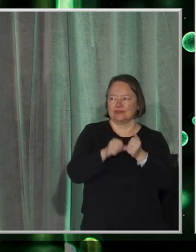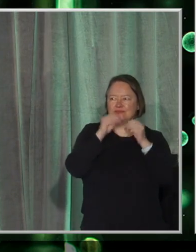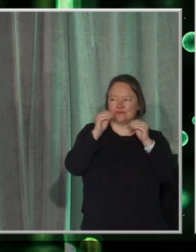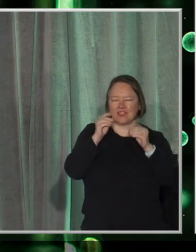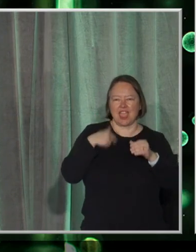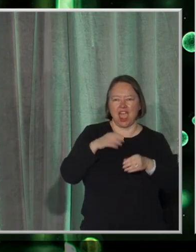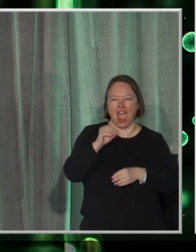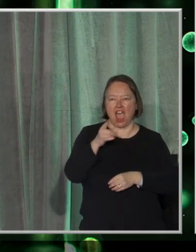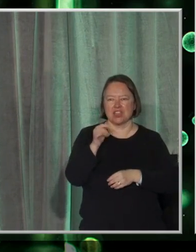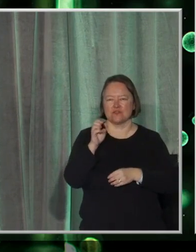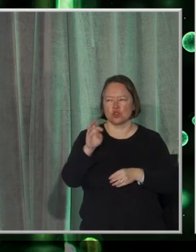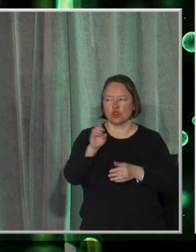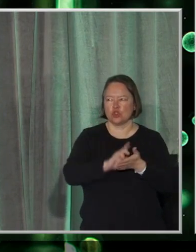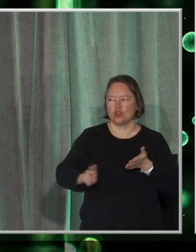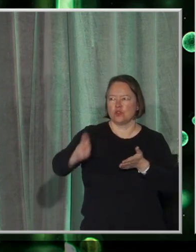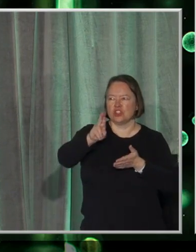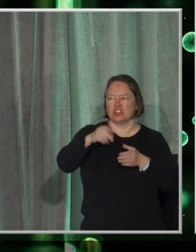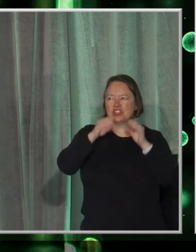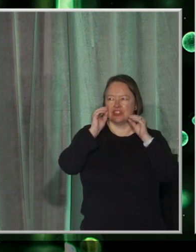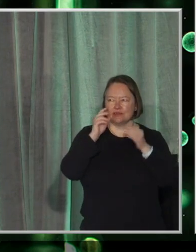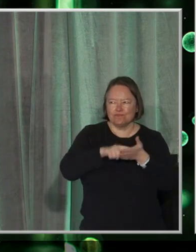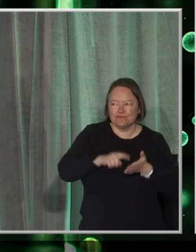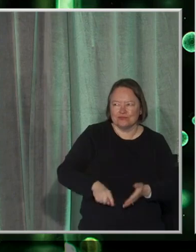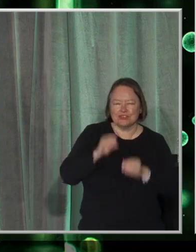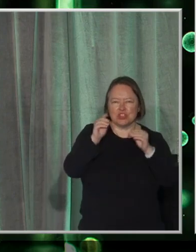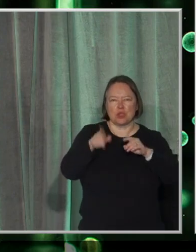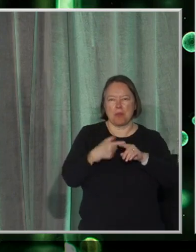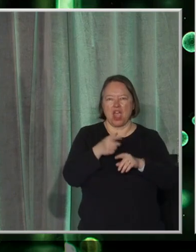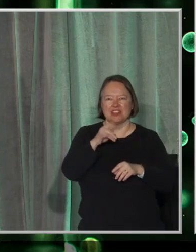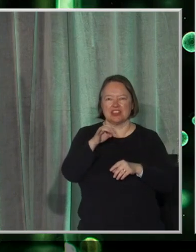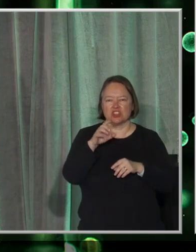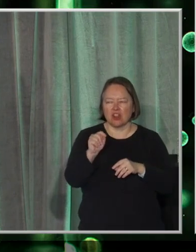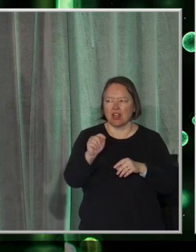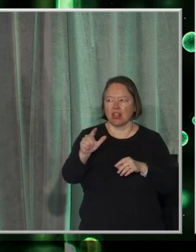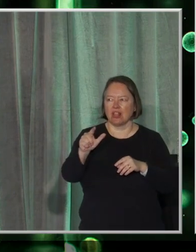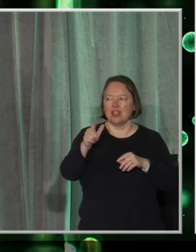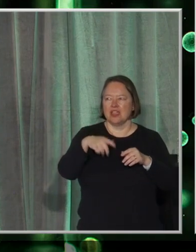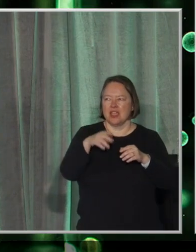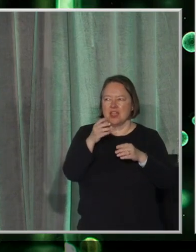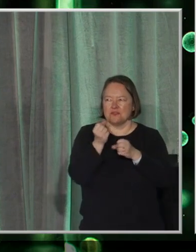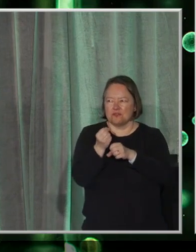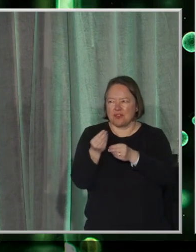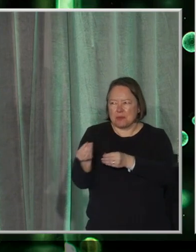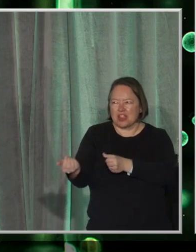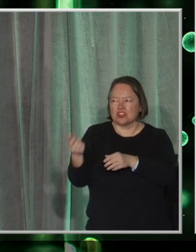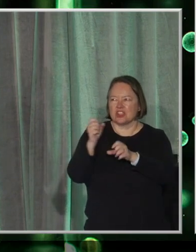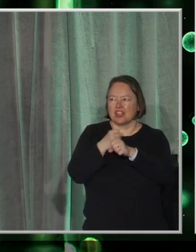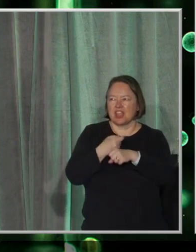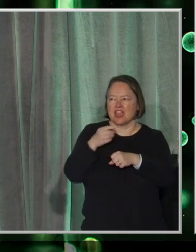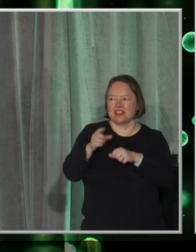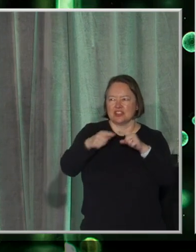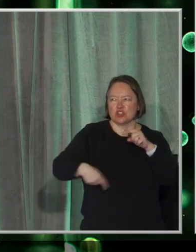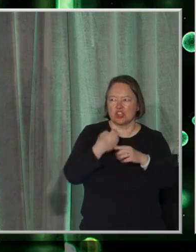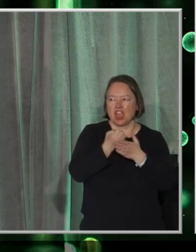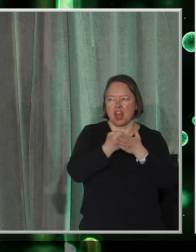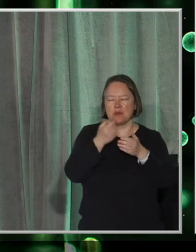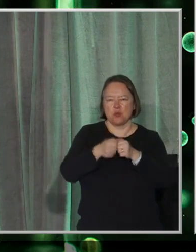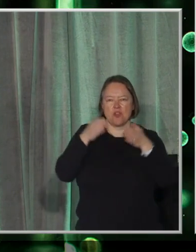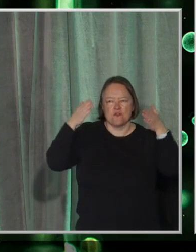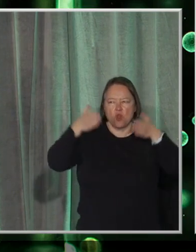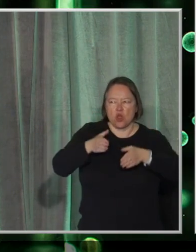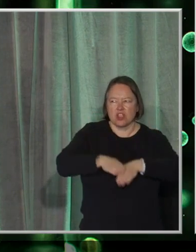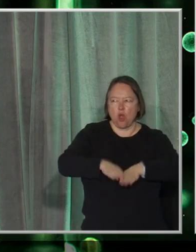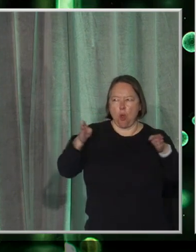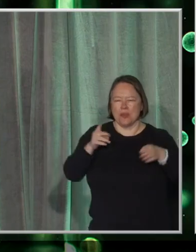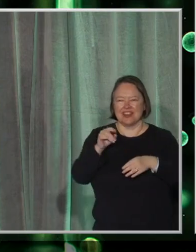researches and teaches about digital fabrication and the circular economy with a particular focus on open data and